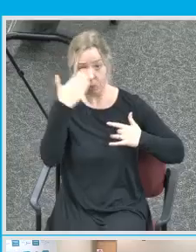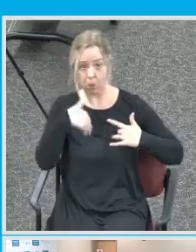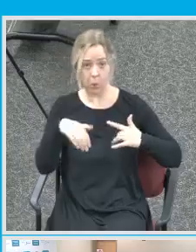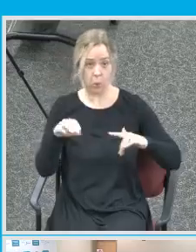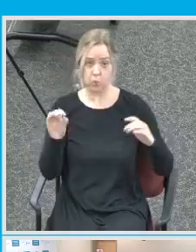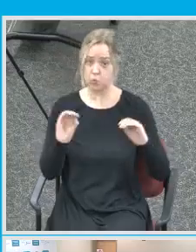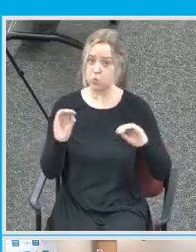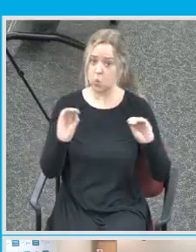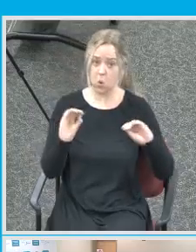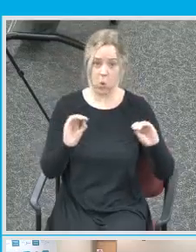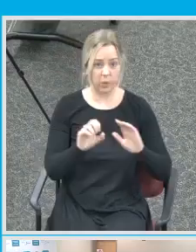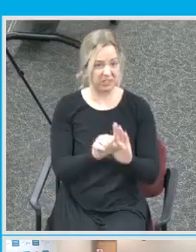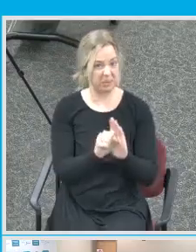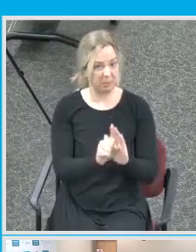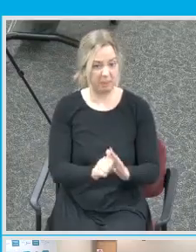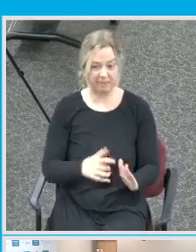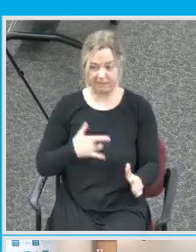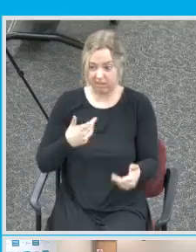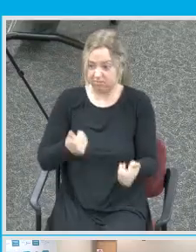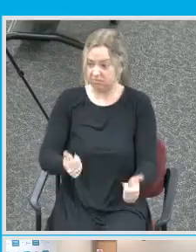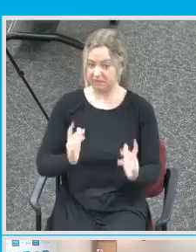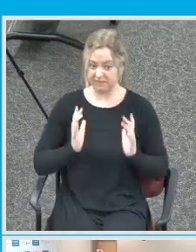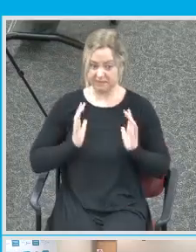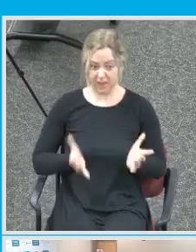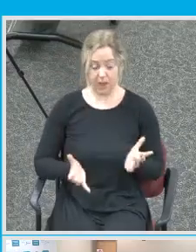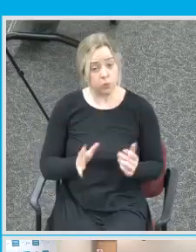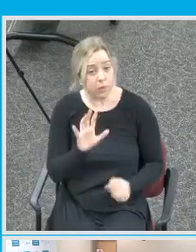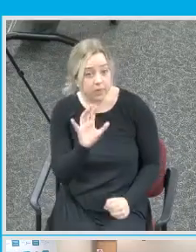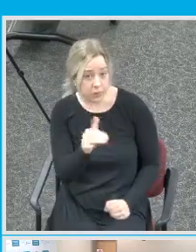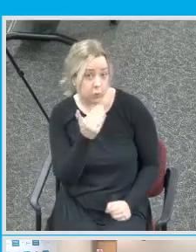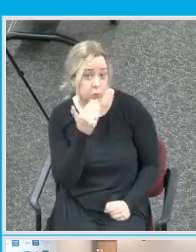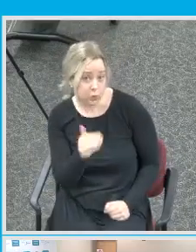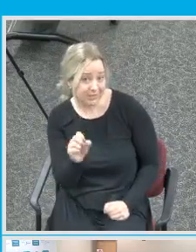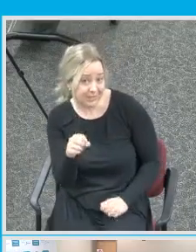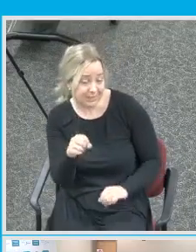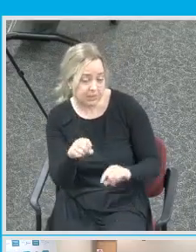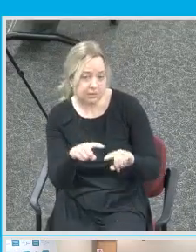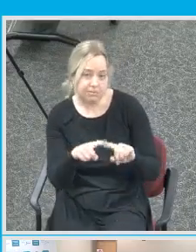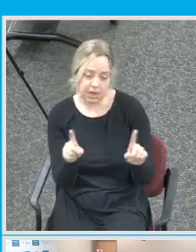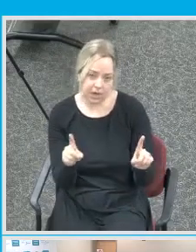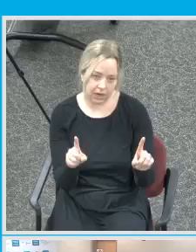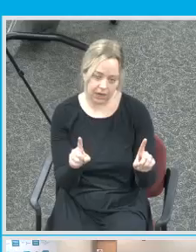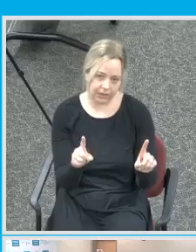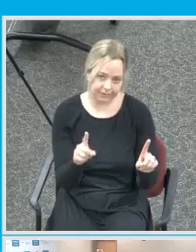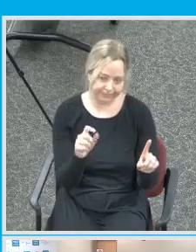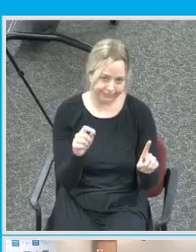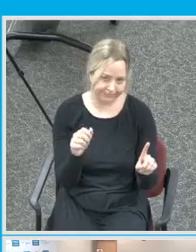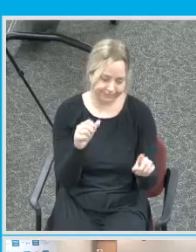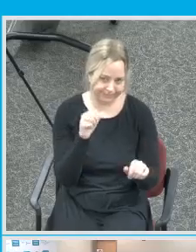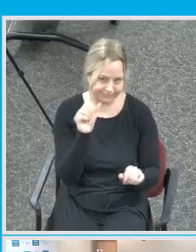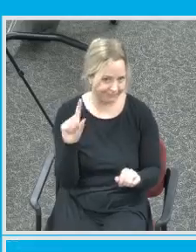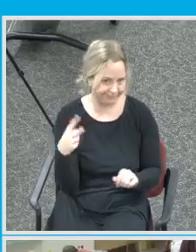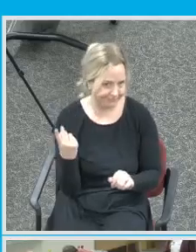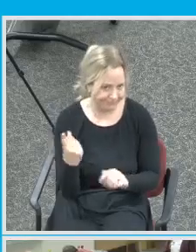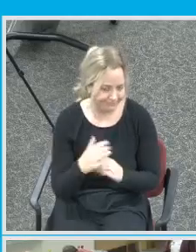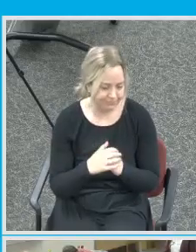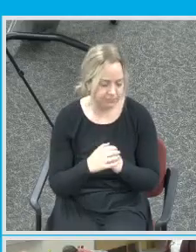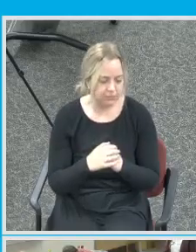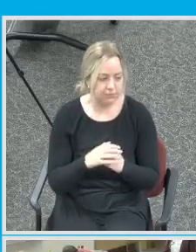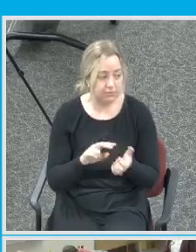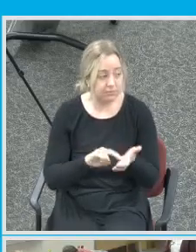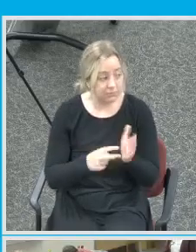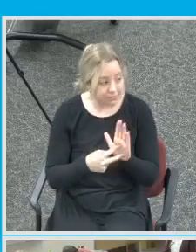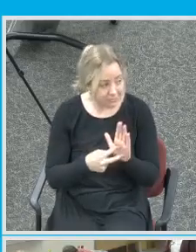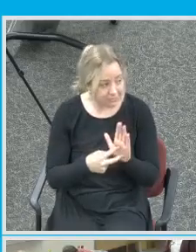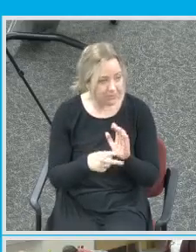of 5 are like, I don't know what happened. And so that's a good thing. However, that's not the only thing, because that leaves about 20% where something can